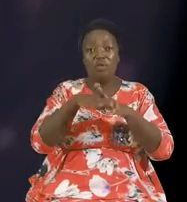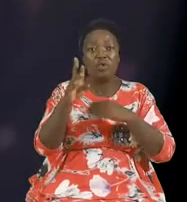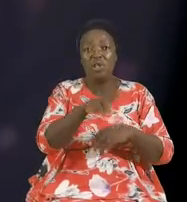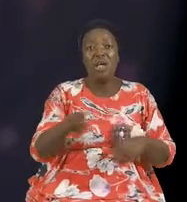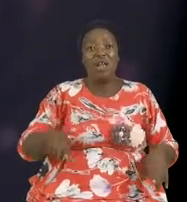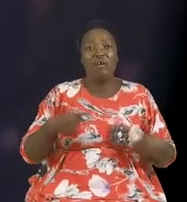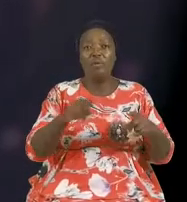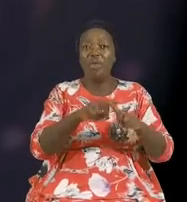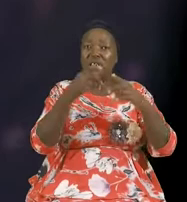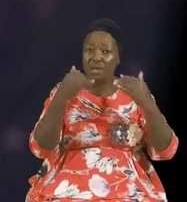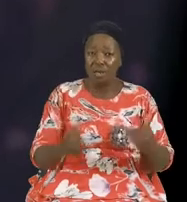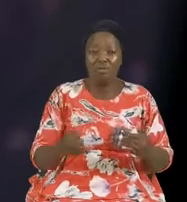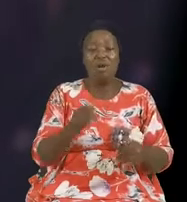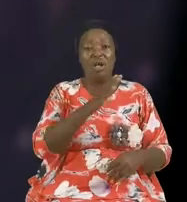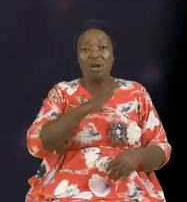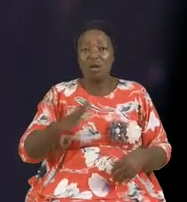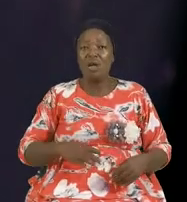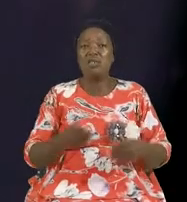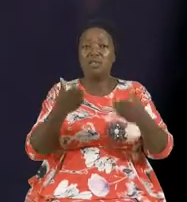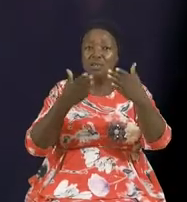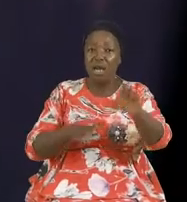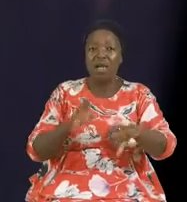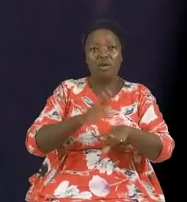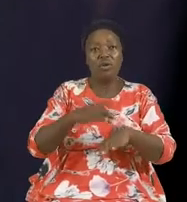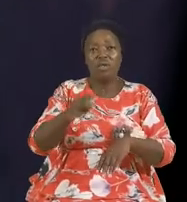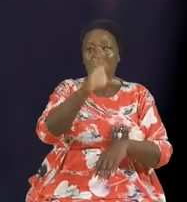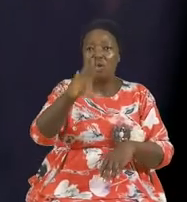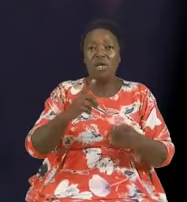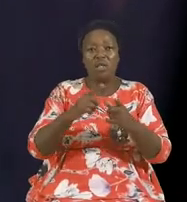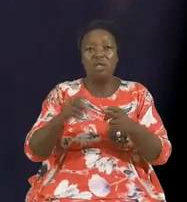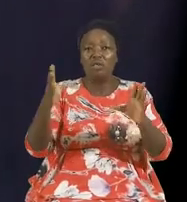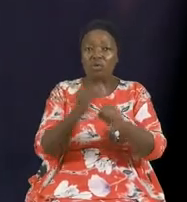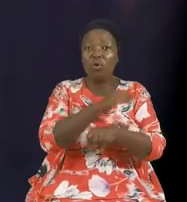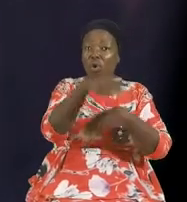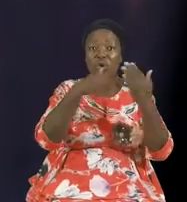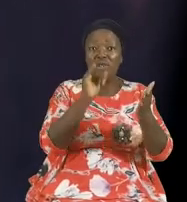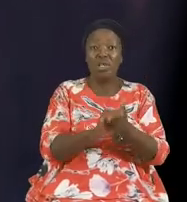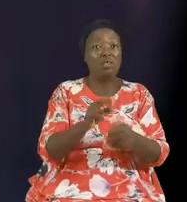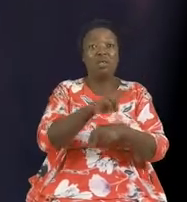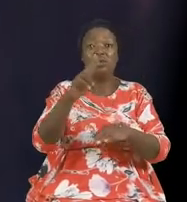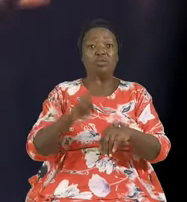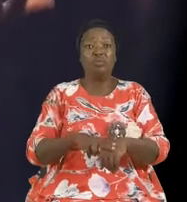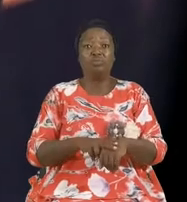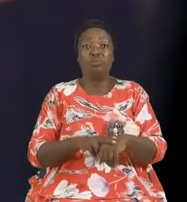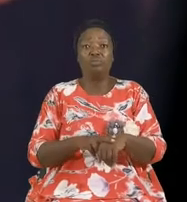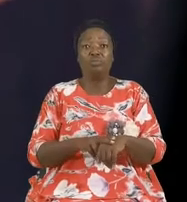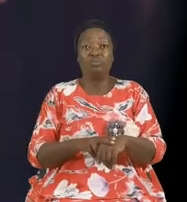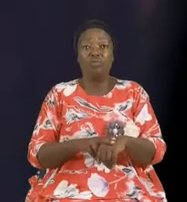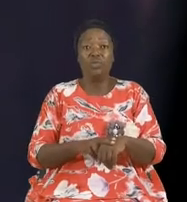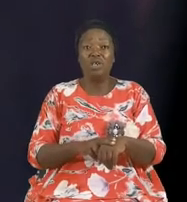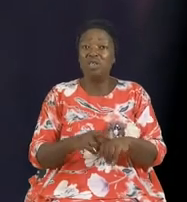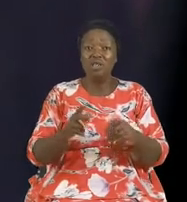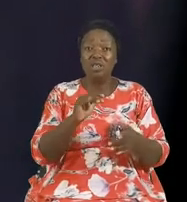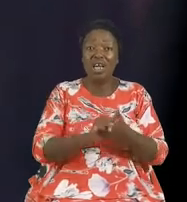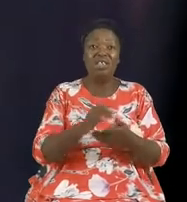because Christ had not come into their lives. But now Christ died on the cross, and then he took